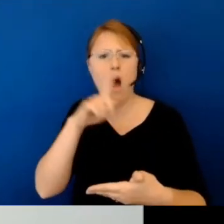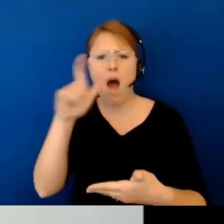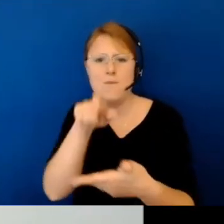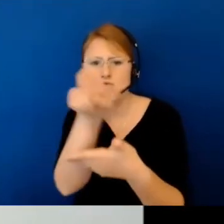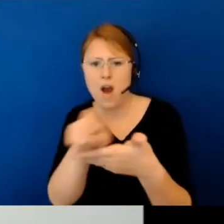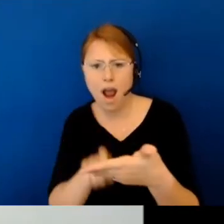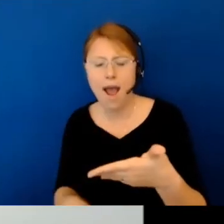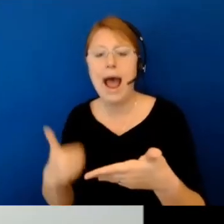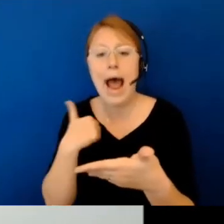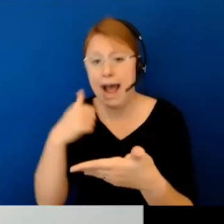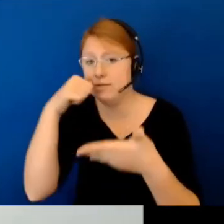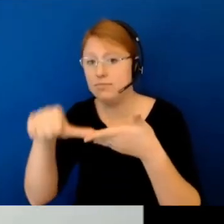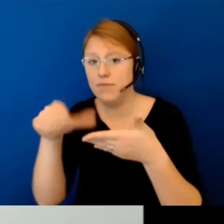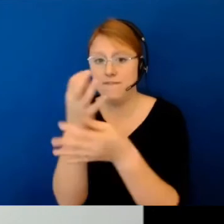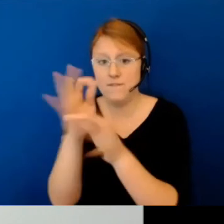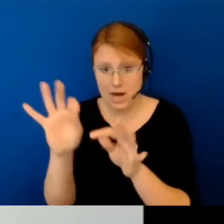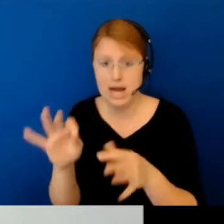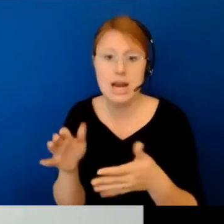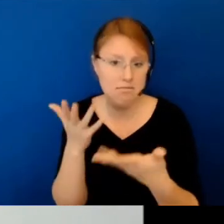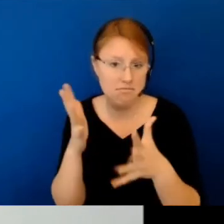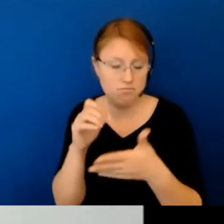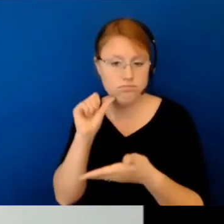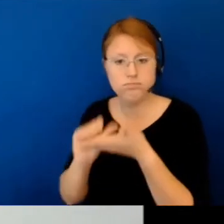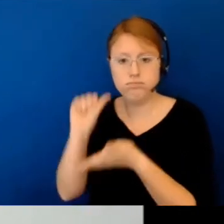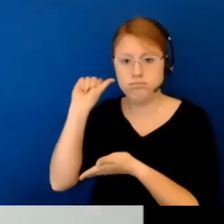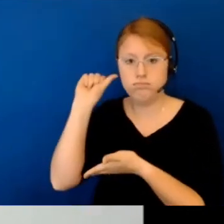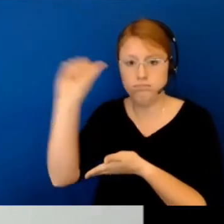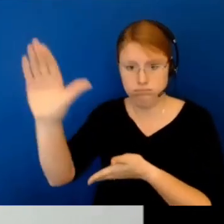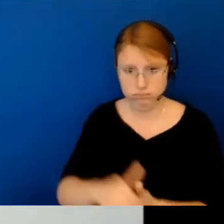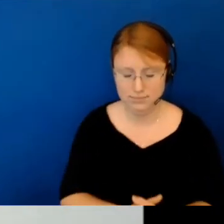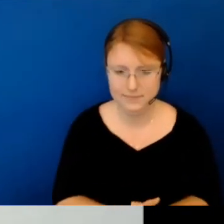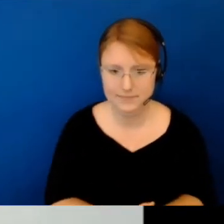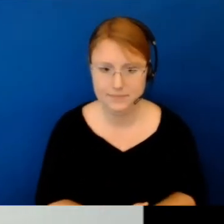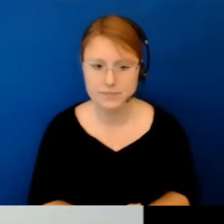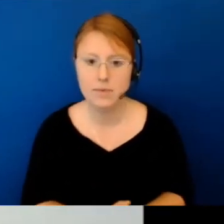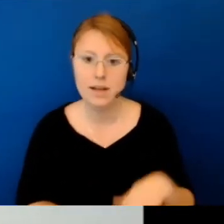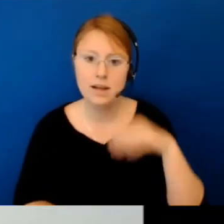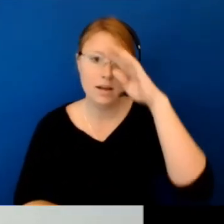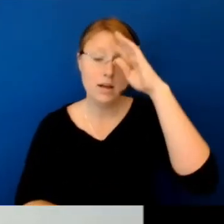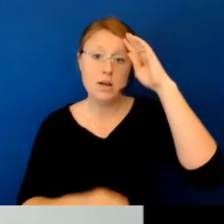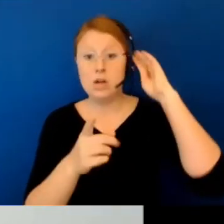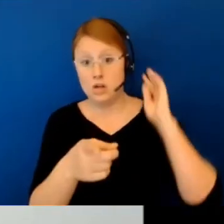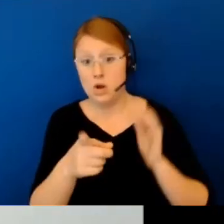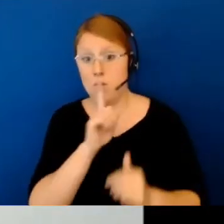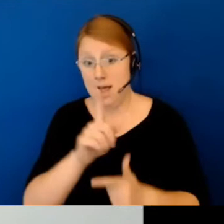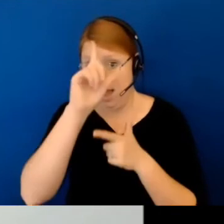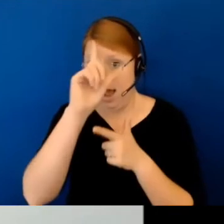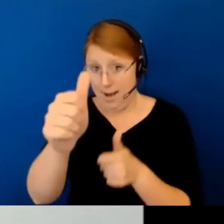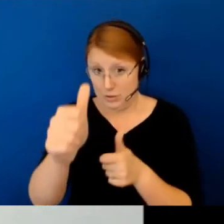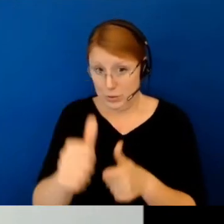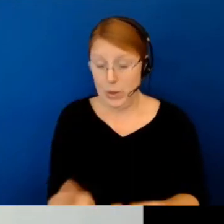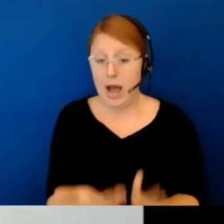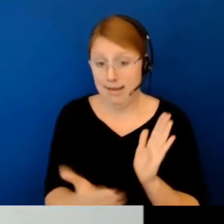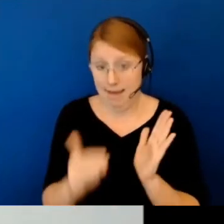options for casting their accessible electronic vote by mail ballot. You can either return your ballot by